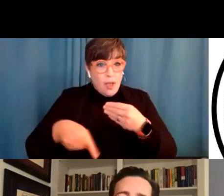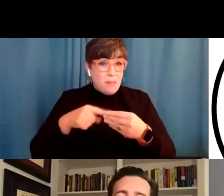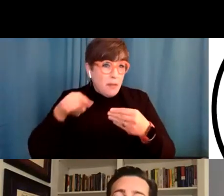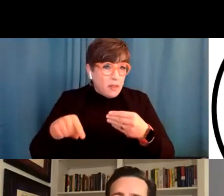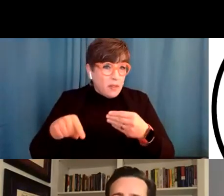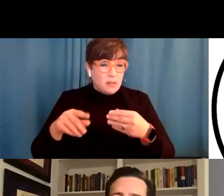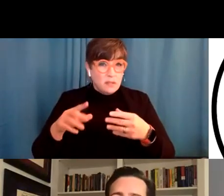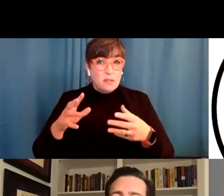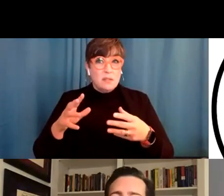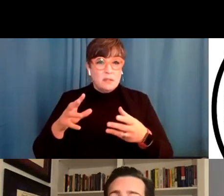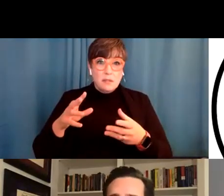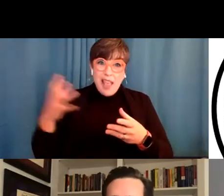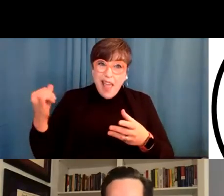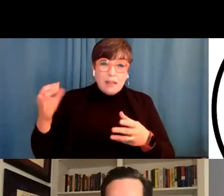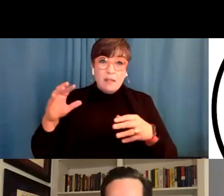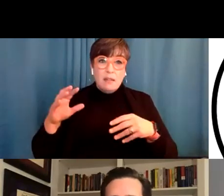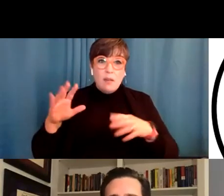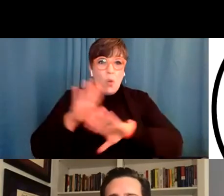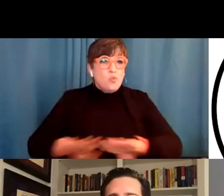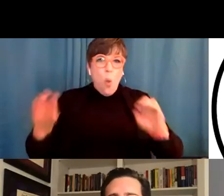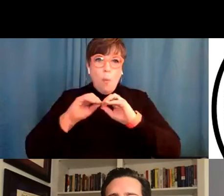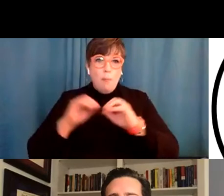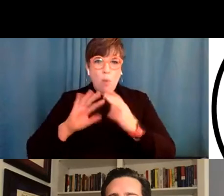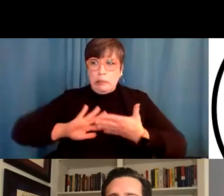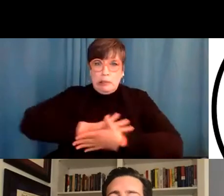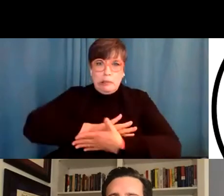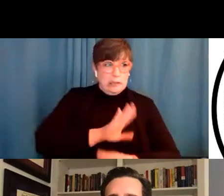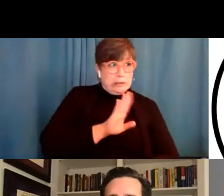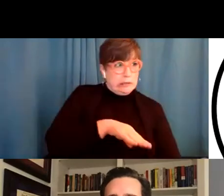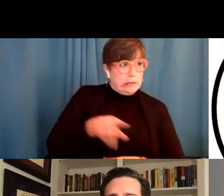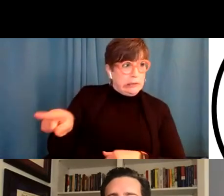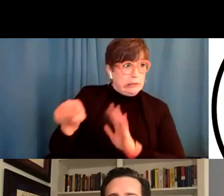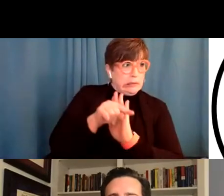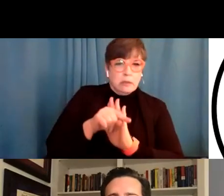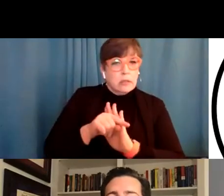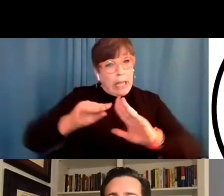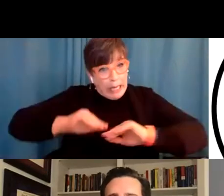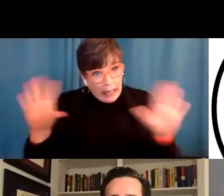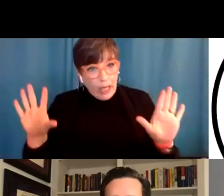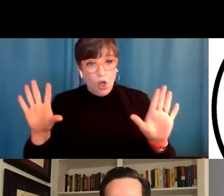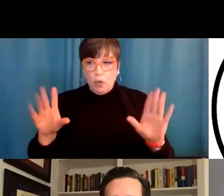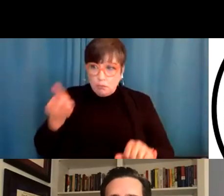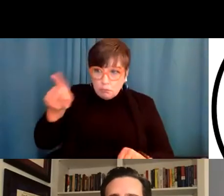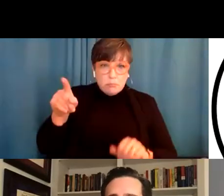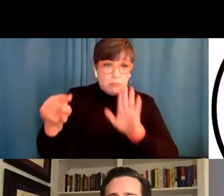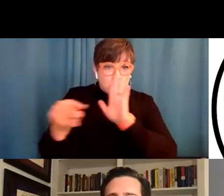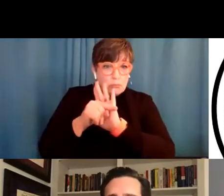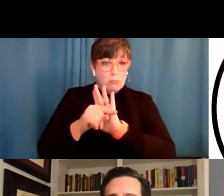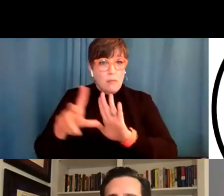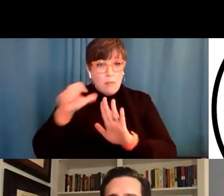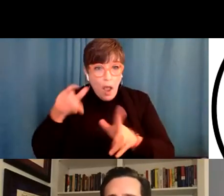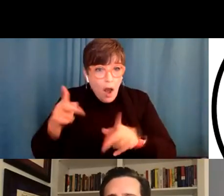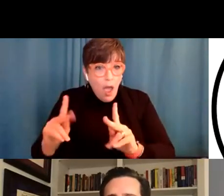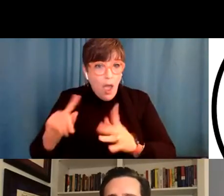be explicit in our condemnation of them. But their potential danger, I think, is highlighted by just some